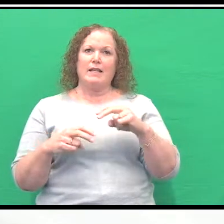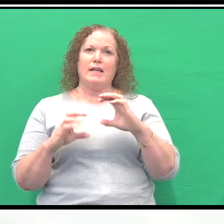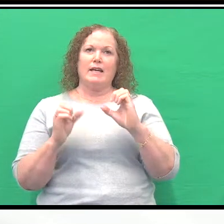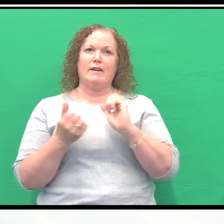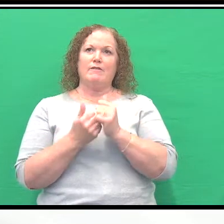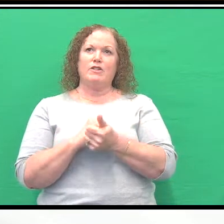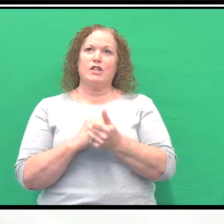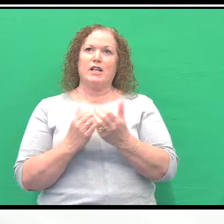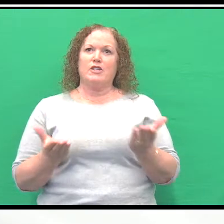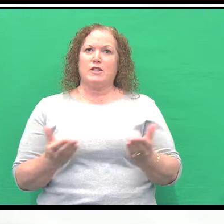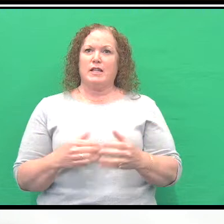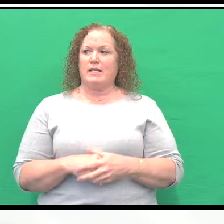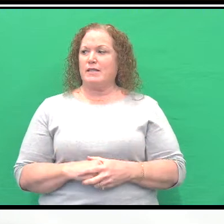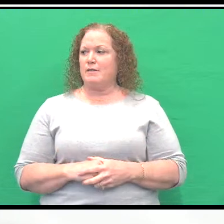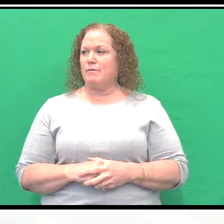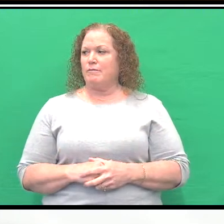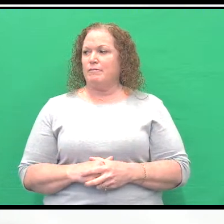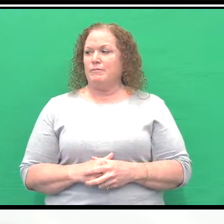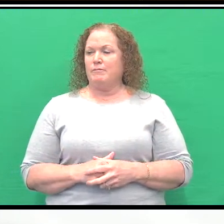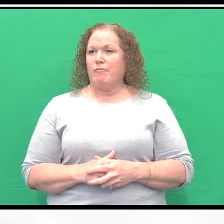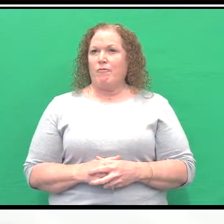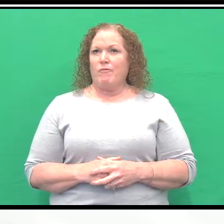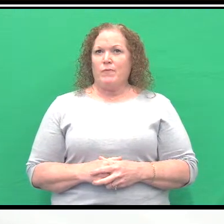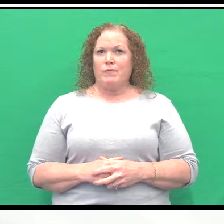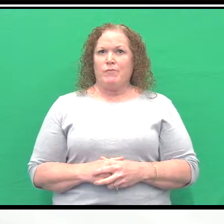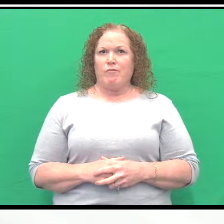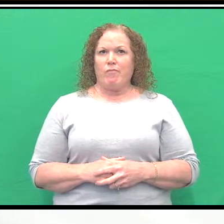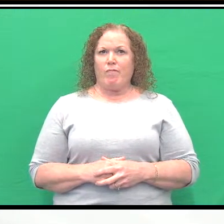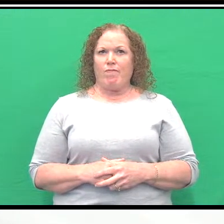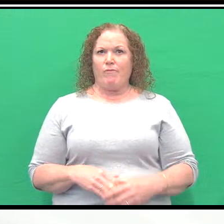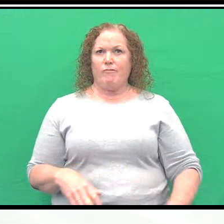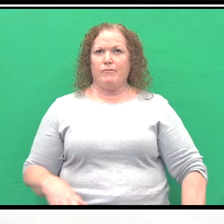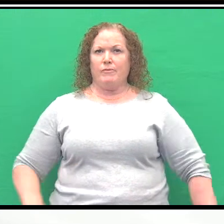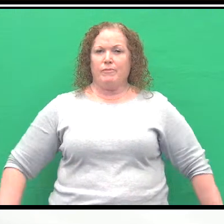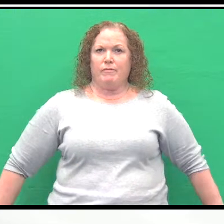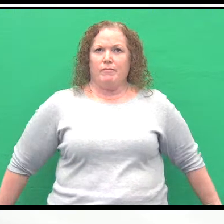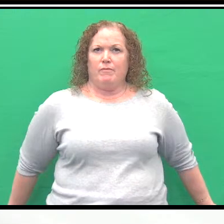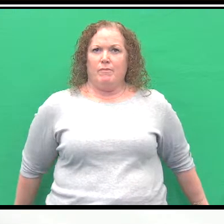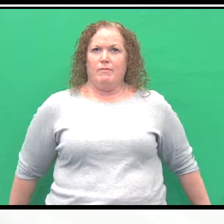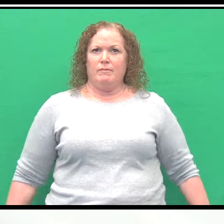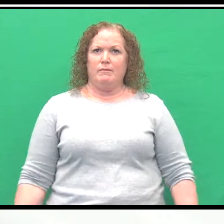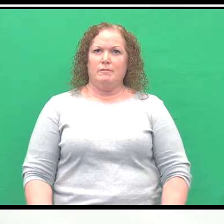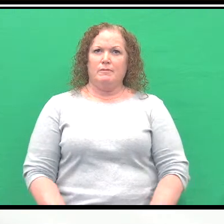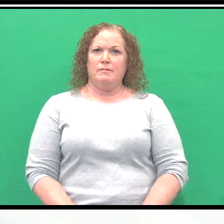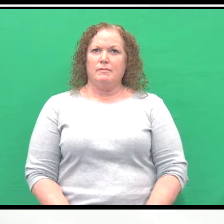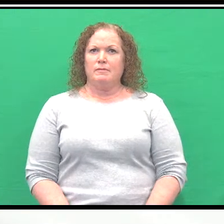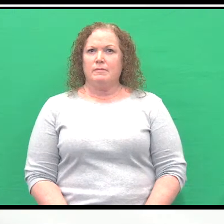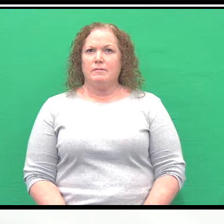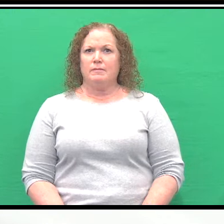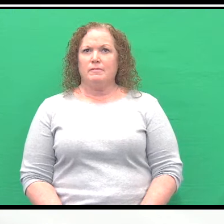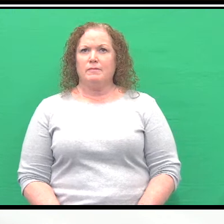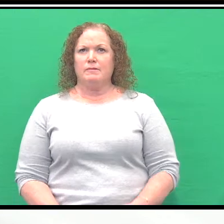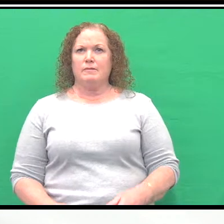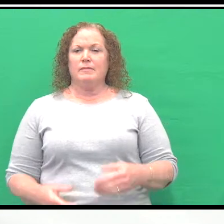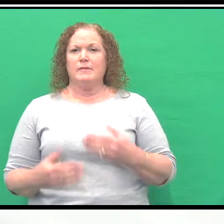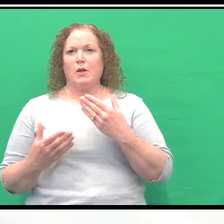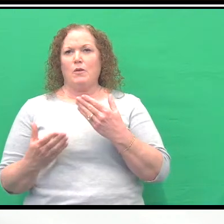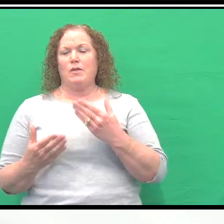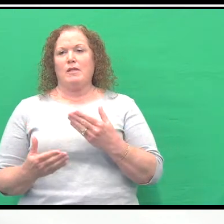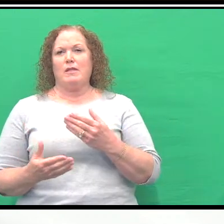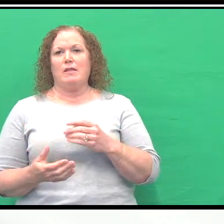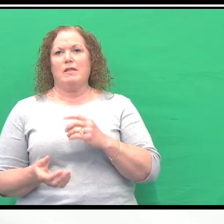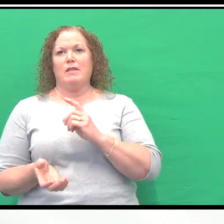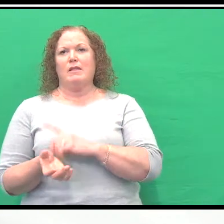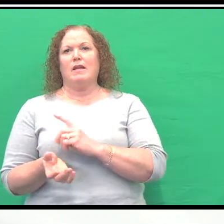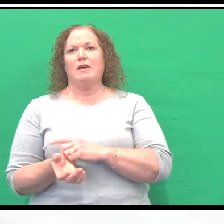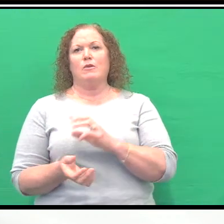turn it over to Dr. Kovach to bring us home here. Thank you, Dr. Murray. So what I